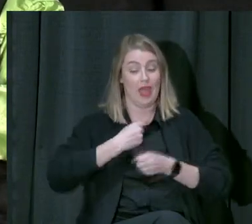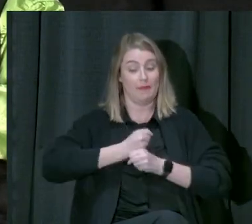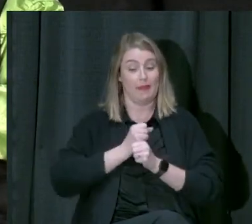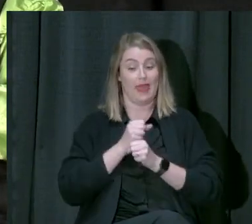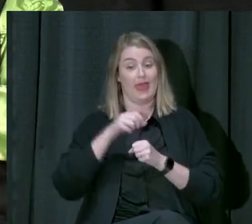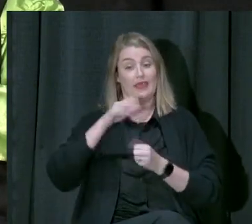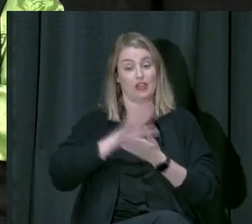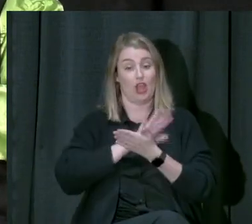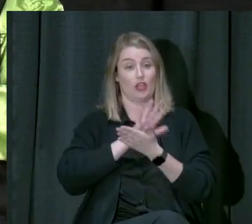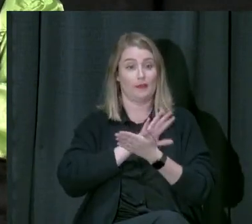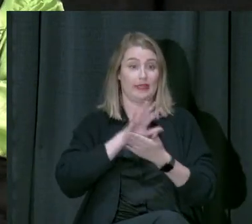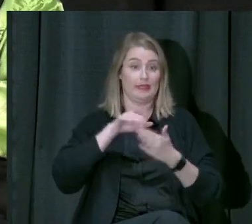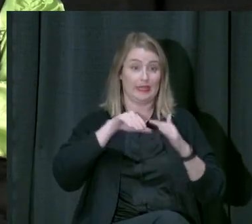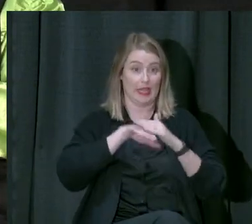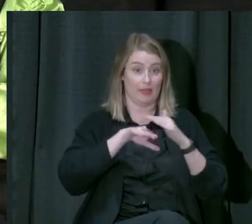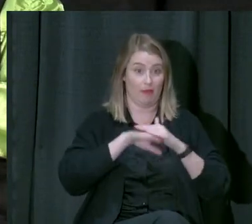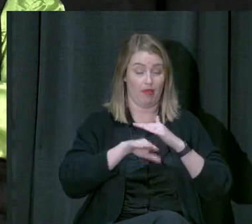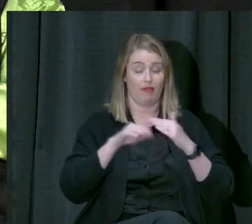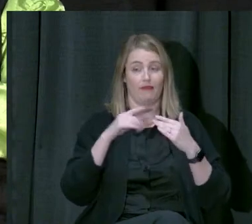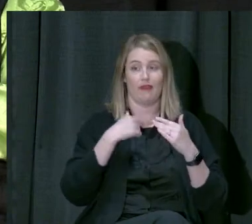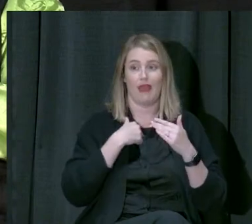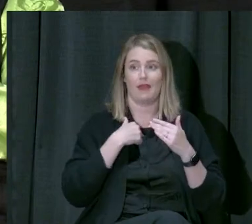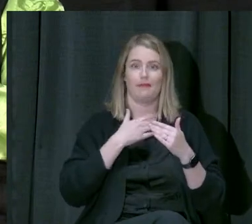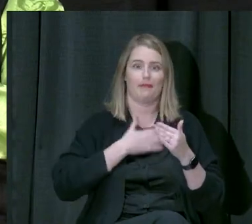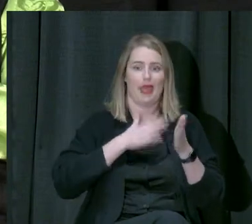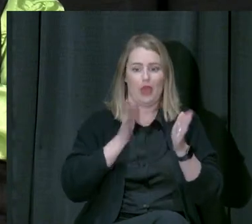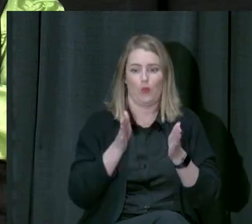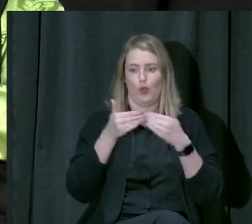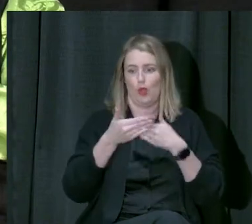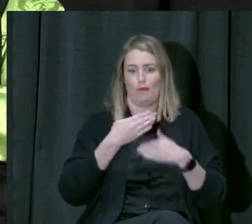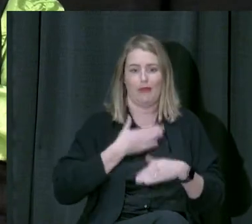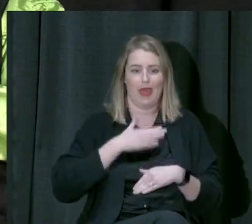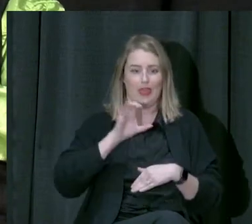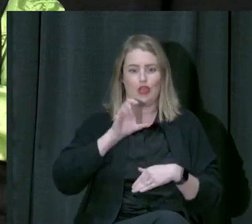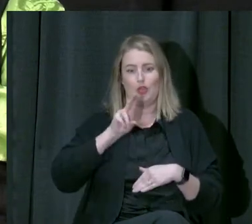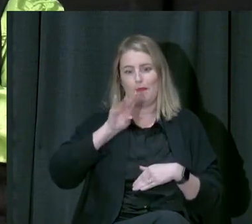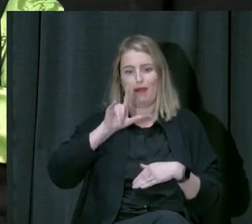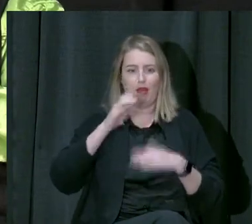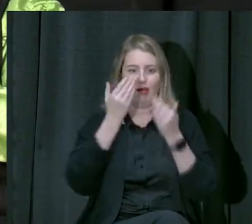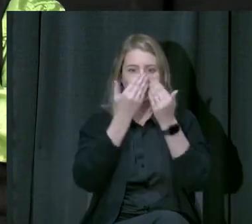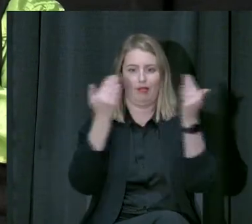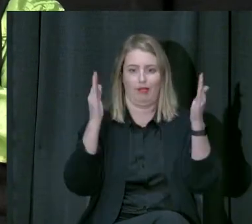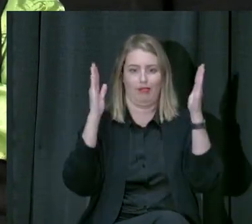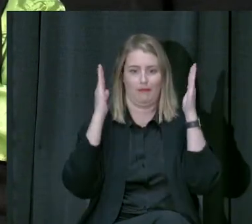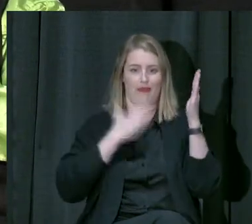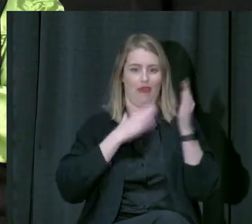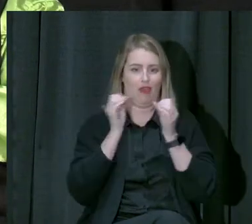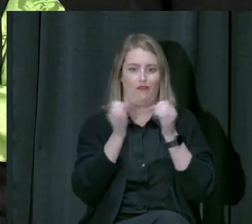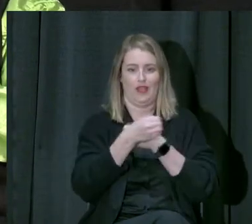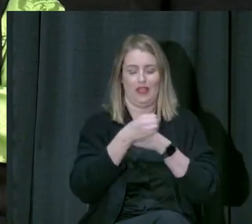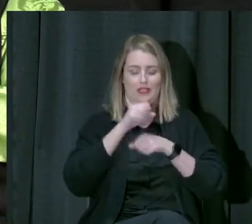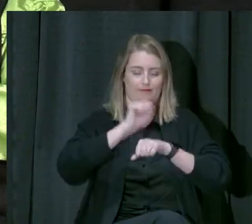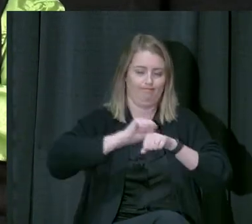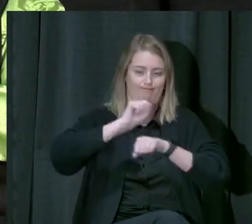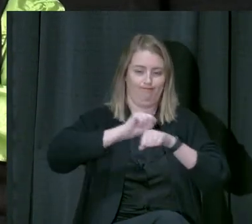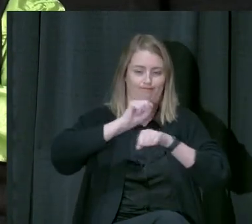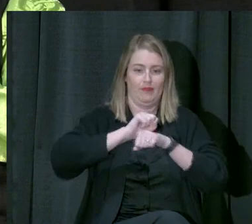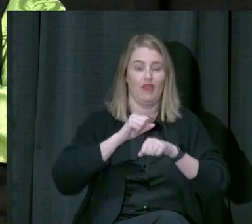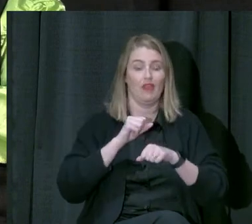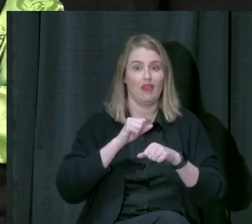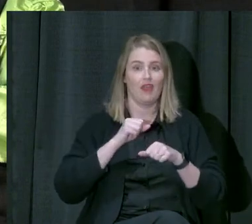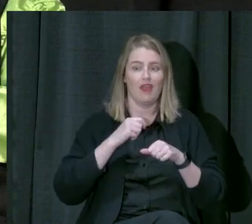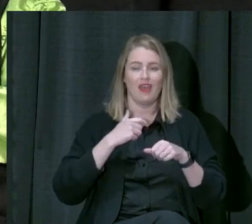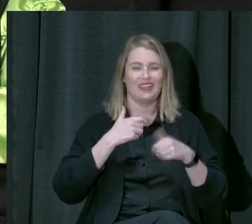accessible, when I'm in my room, in my cubicle, in my office, making these things, doing all this work, I'm